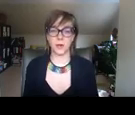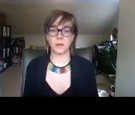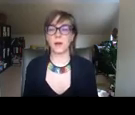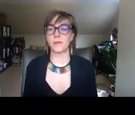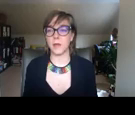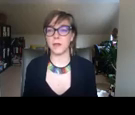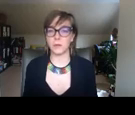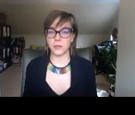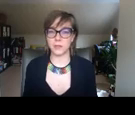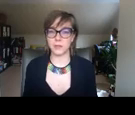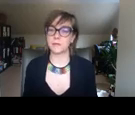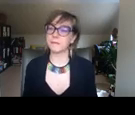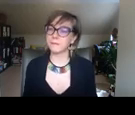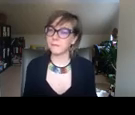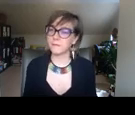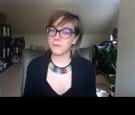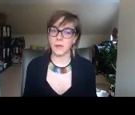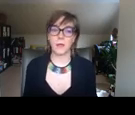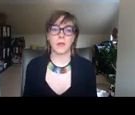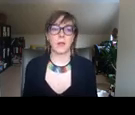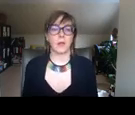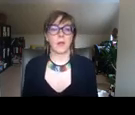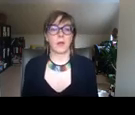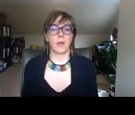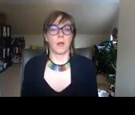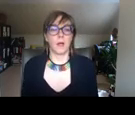the strength of many voices.